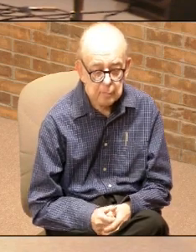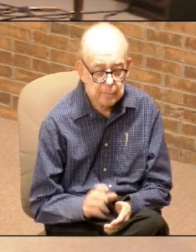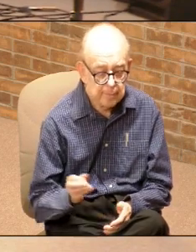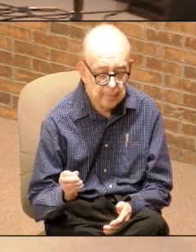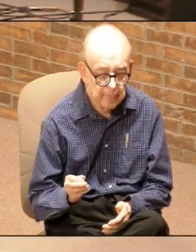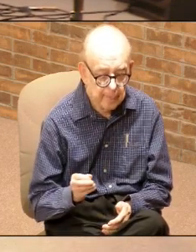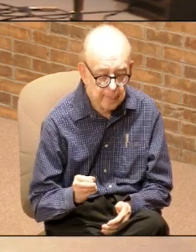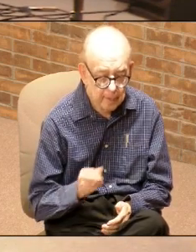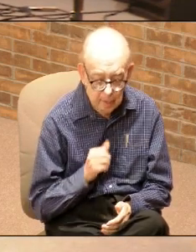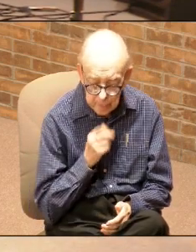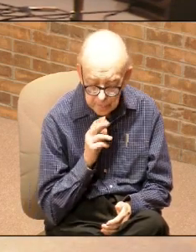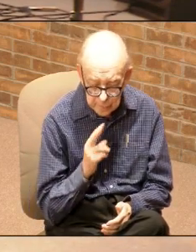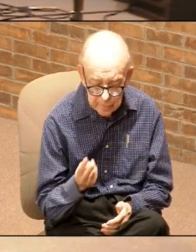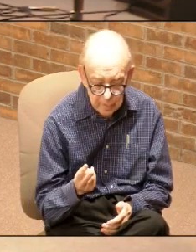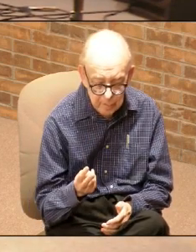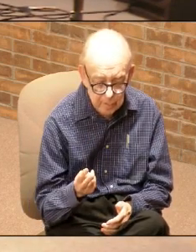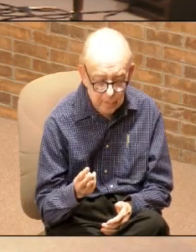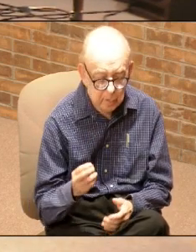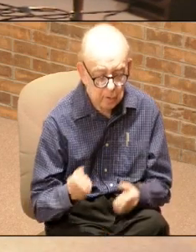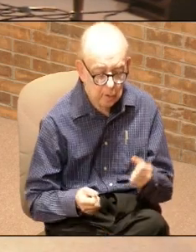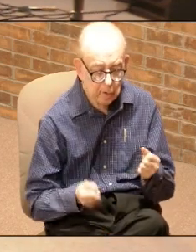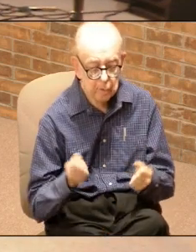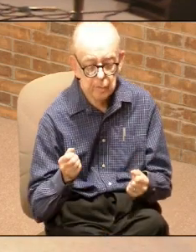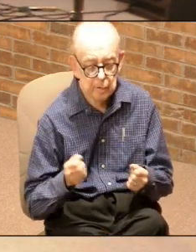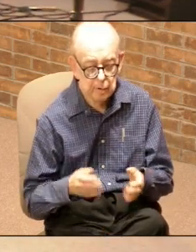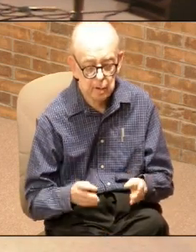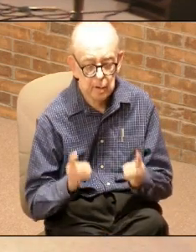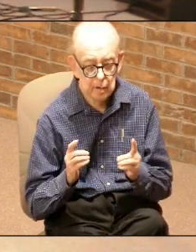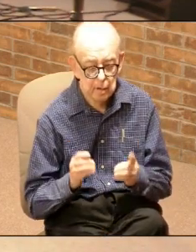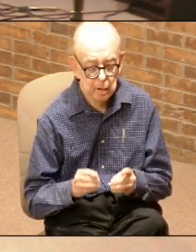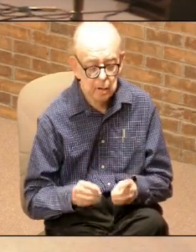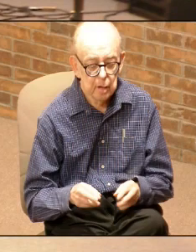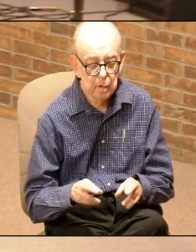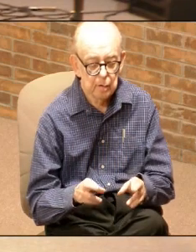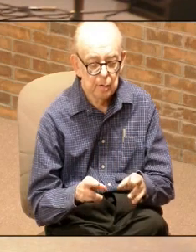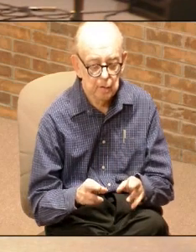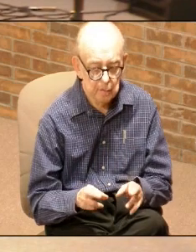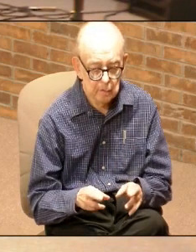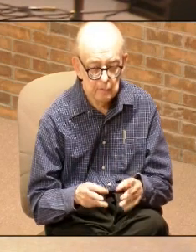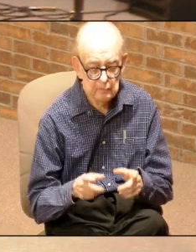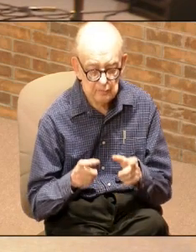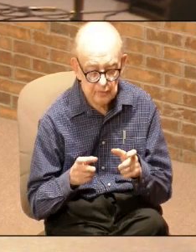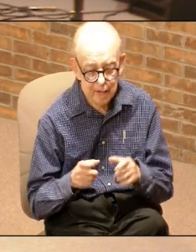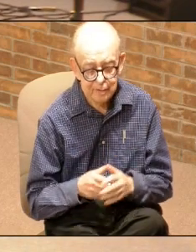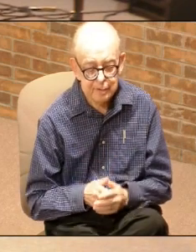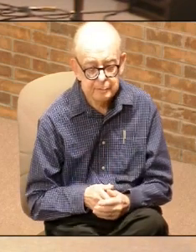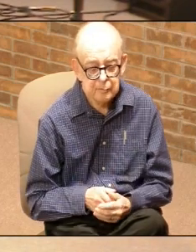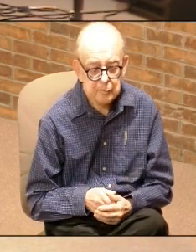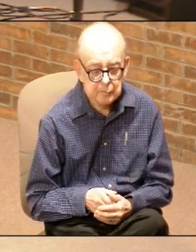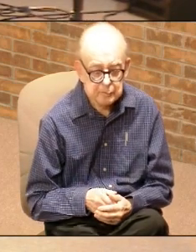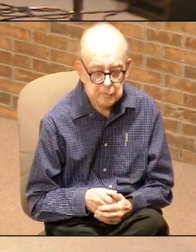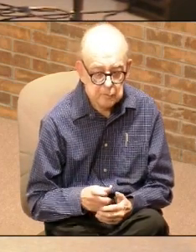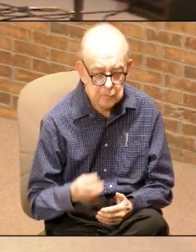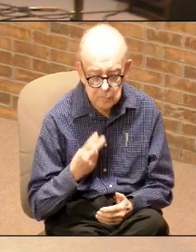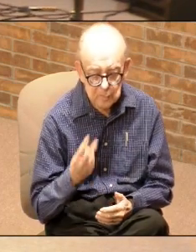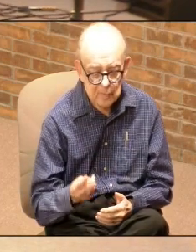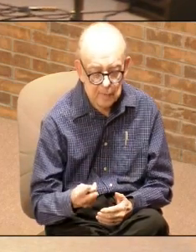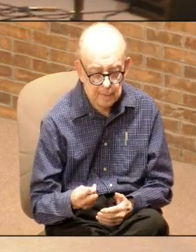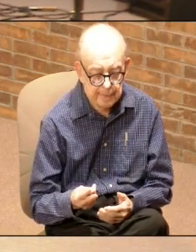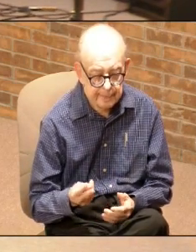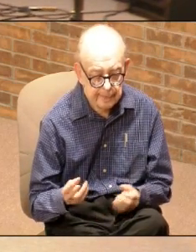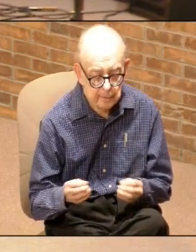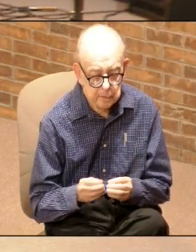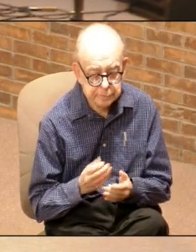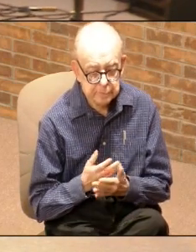Or you won't observe when you're driving down the road at 55, 60, 70 miles an hour. You see a lot